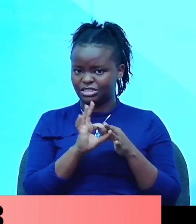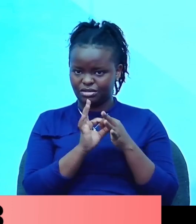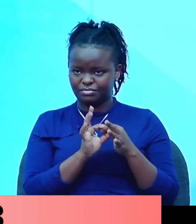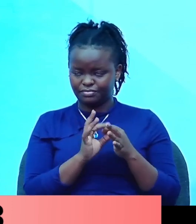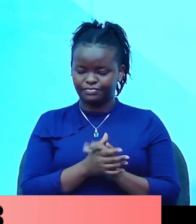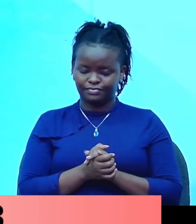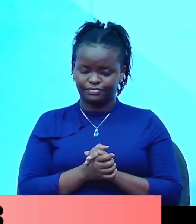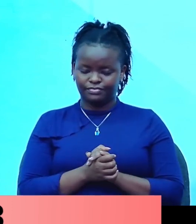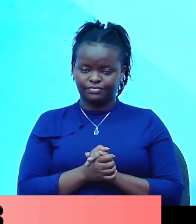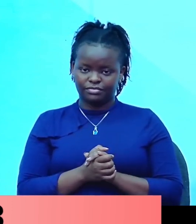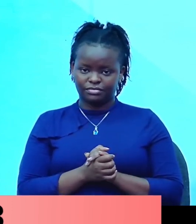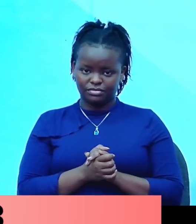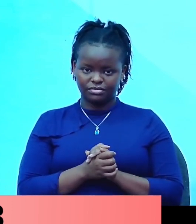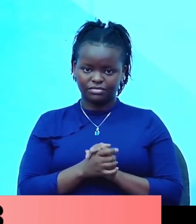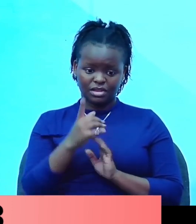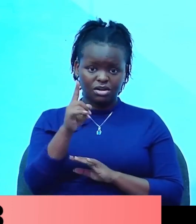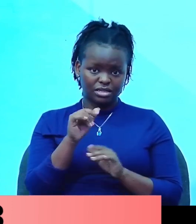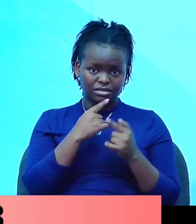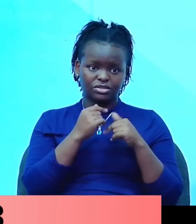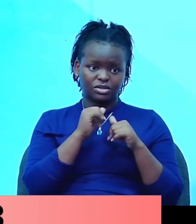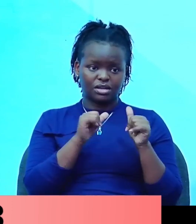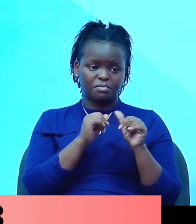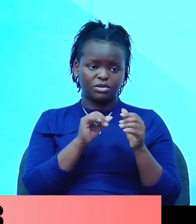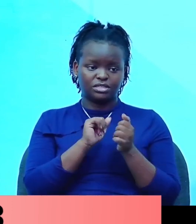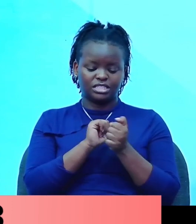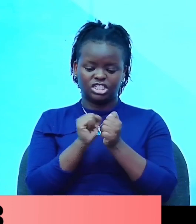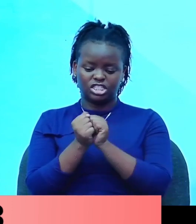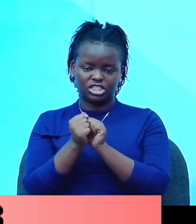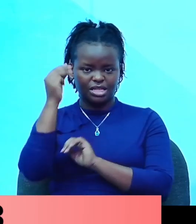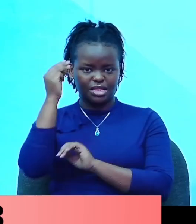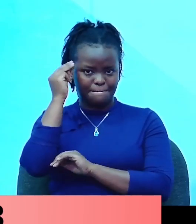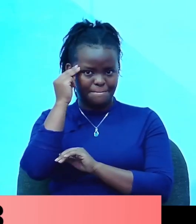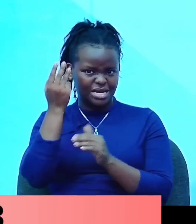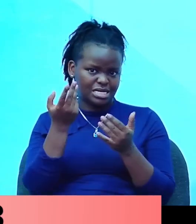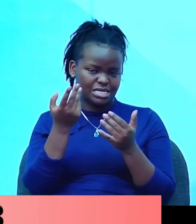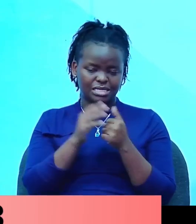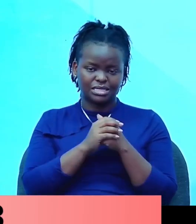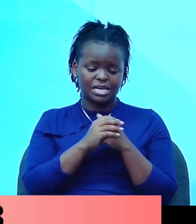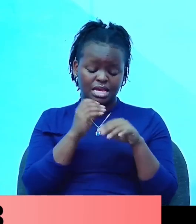you are right when you're talking about changing that mindset. Yeah. If we get people